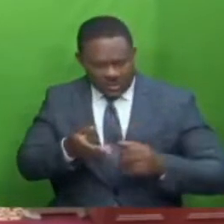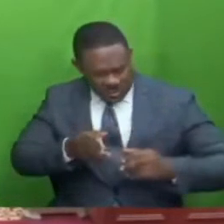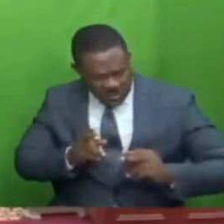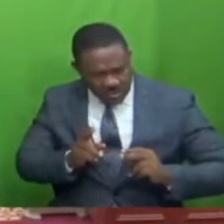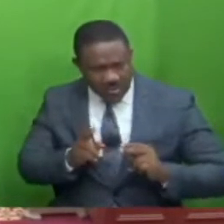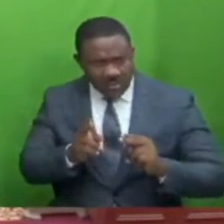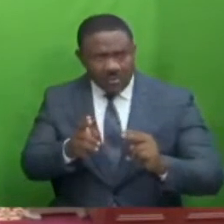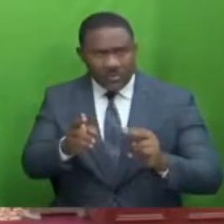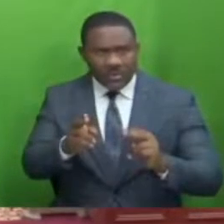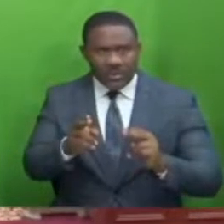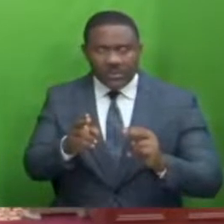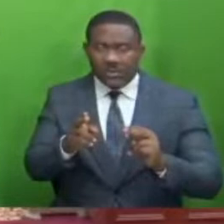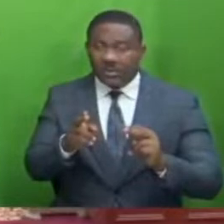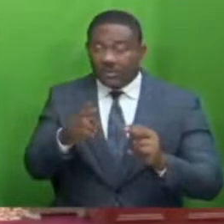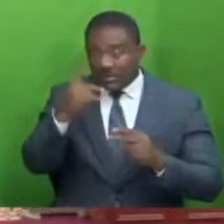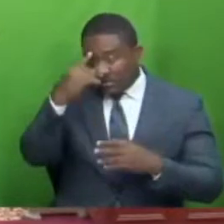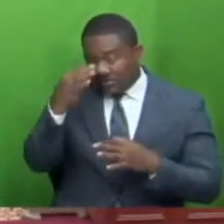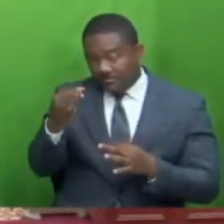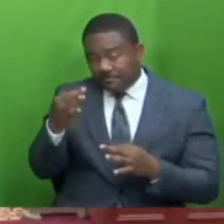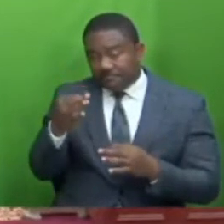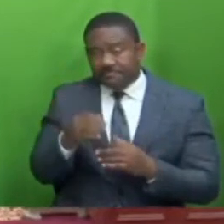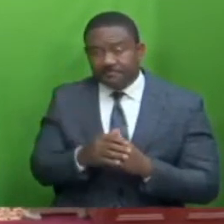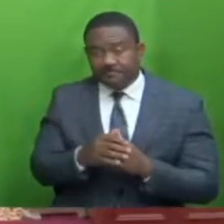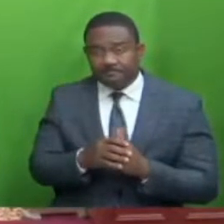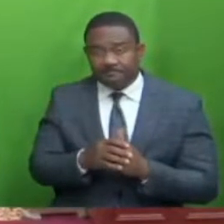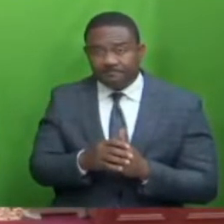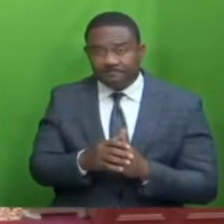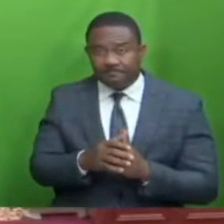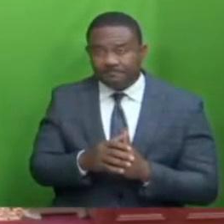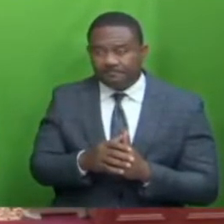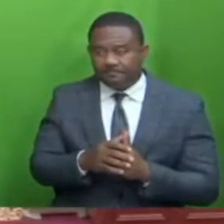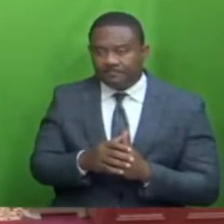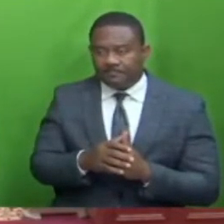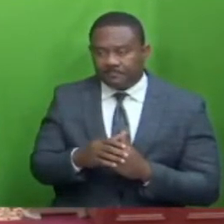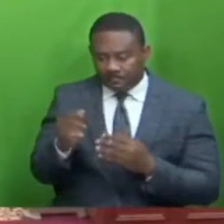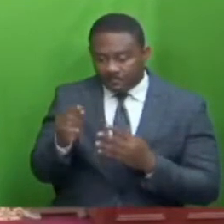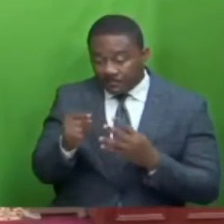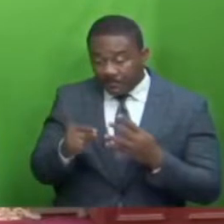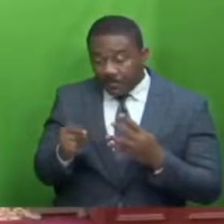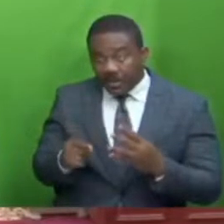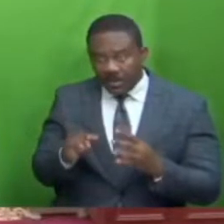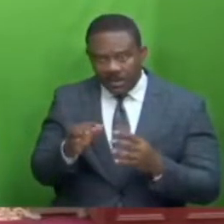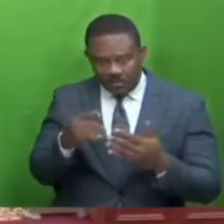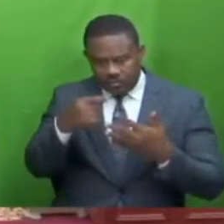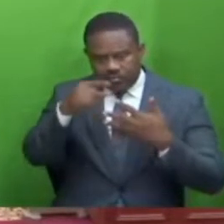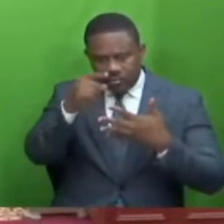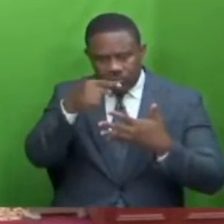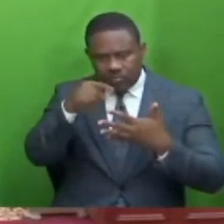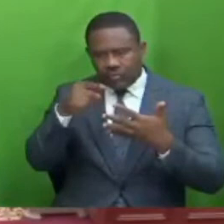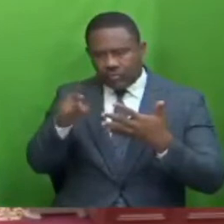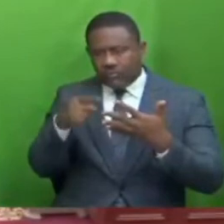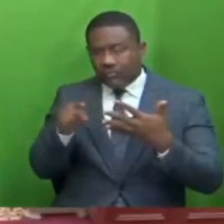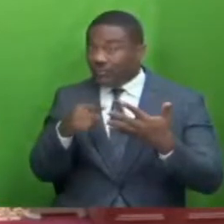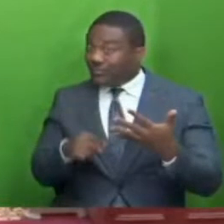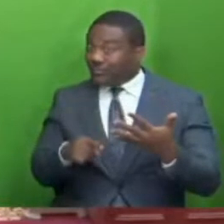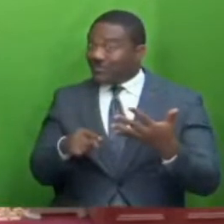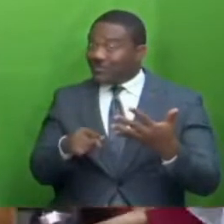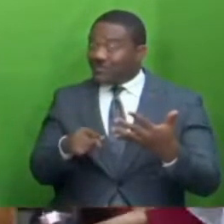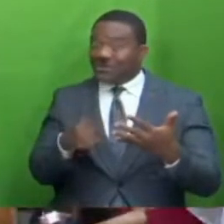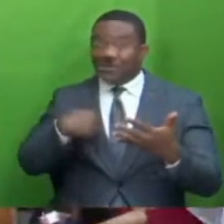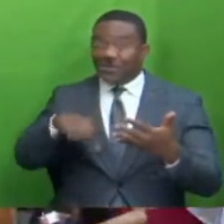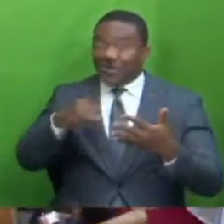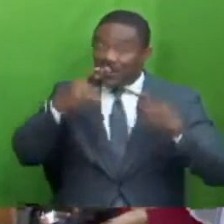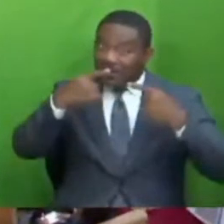resoluteness. More specifically, the following key and significant milestones were accomplished. We